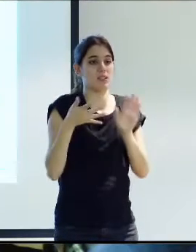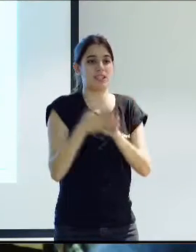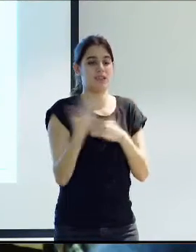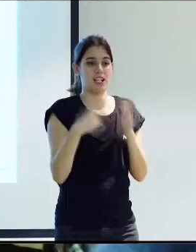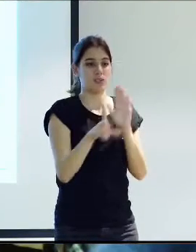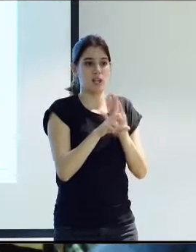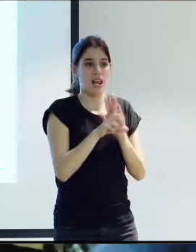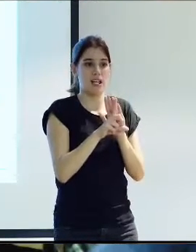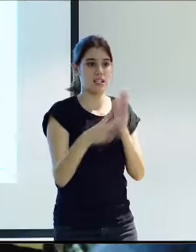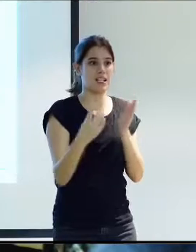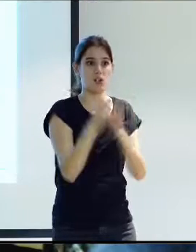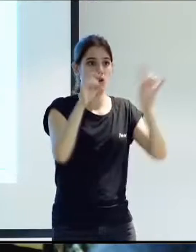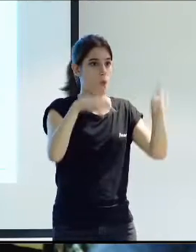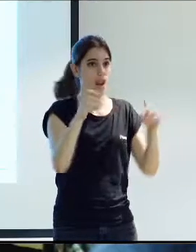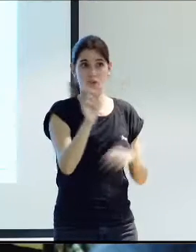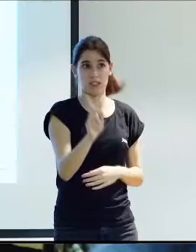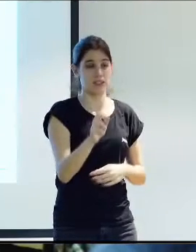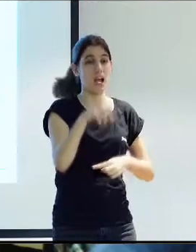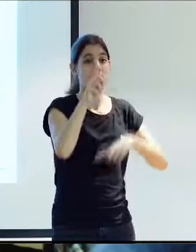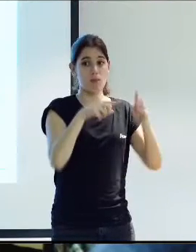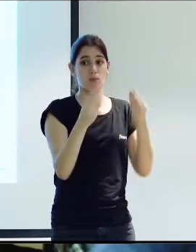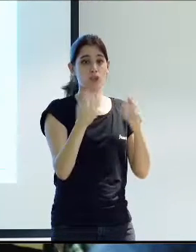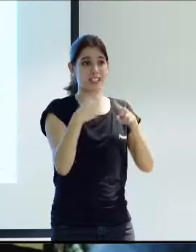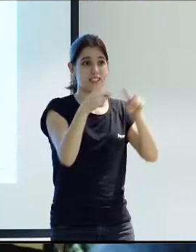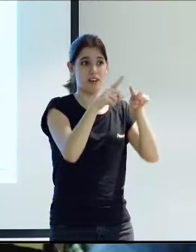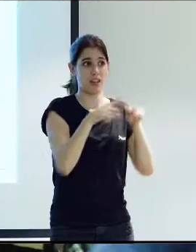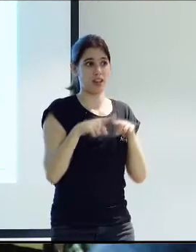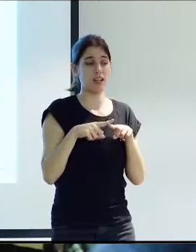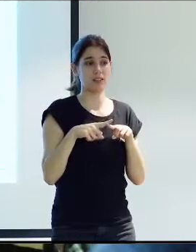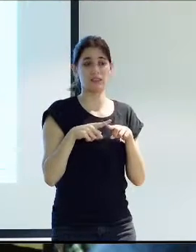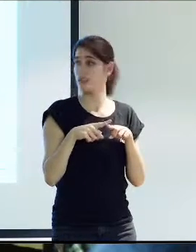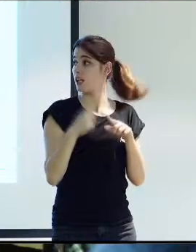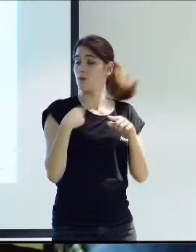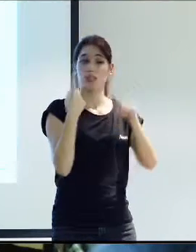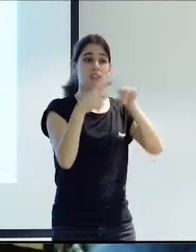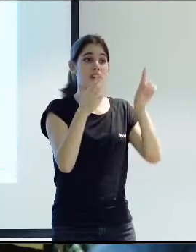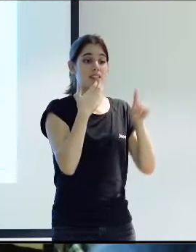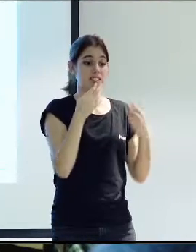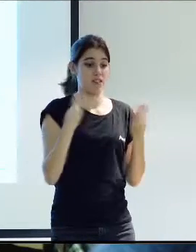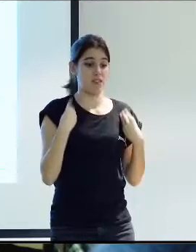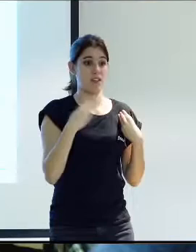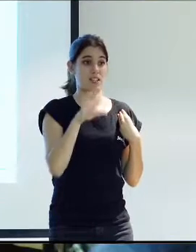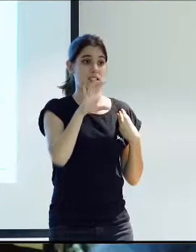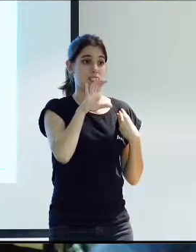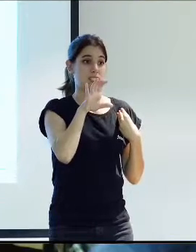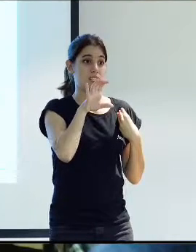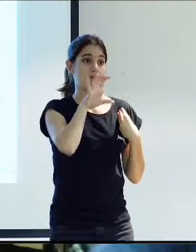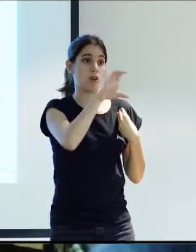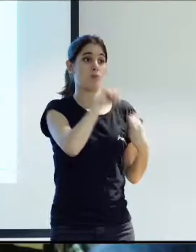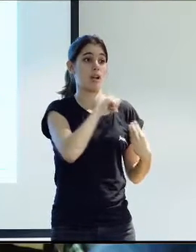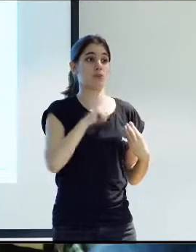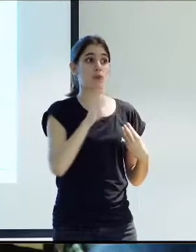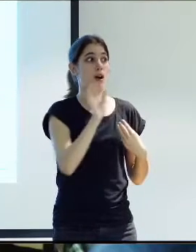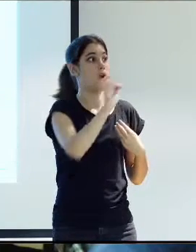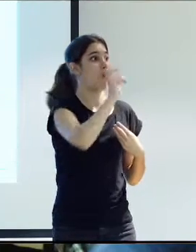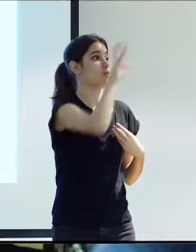differently. Then this is a law showing that we're not all the same under the law. And sometimes it depends on which autonomous community you